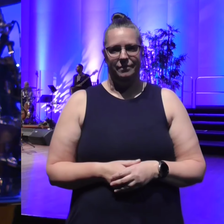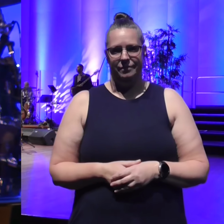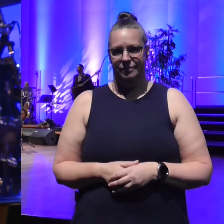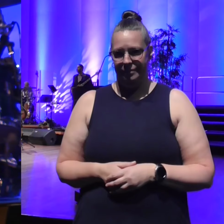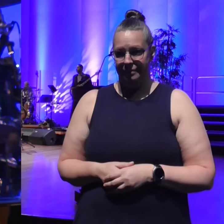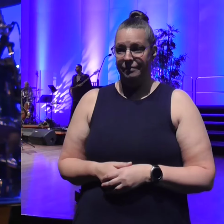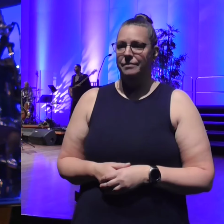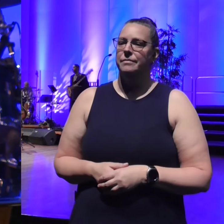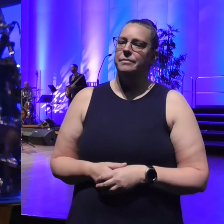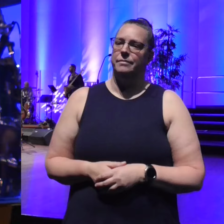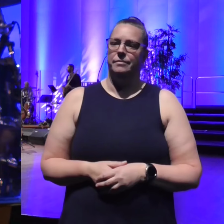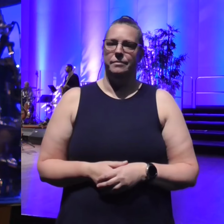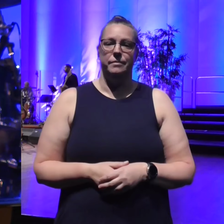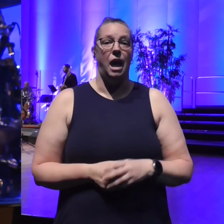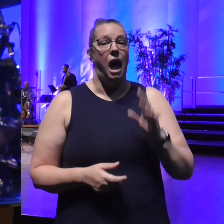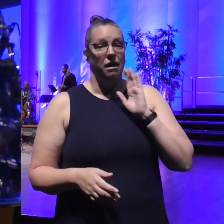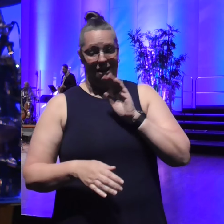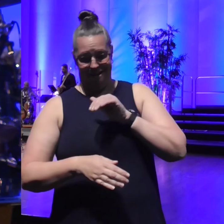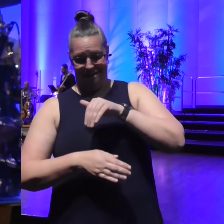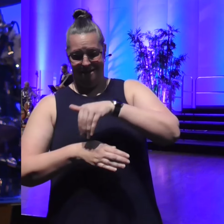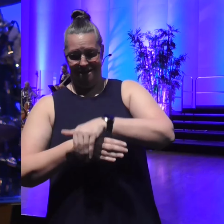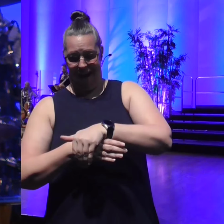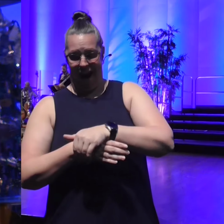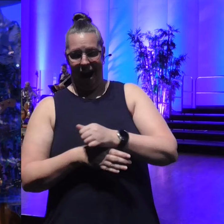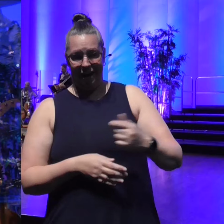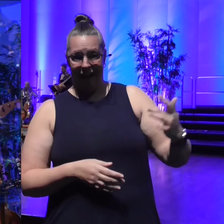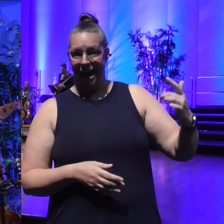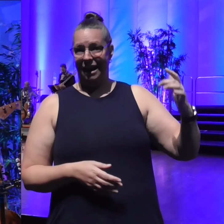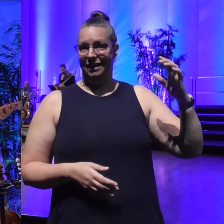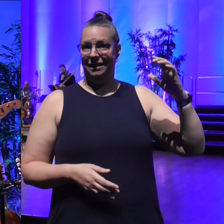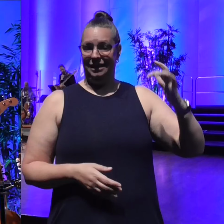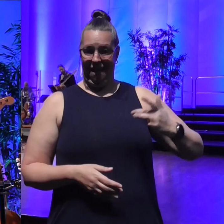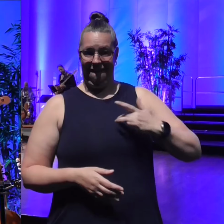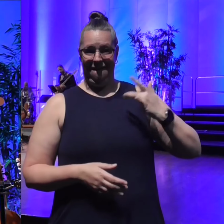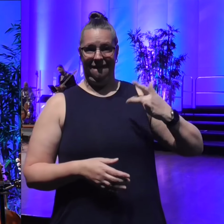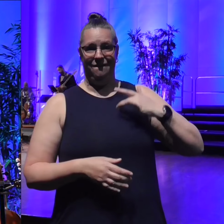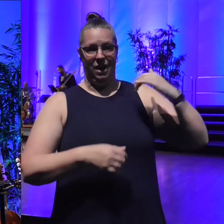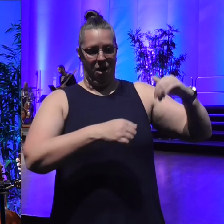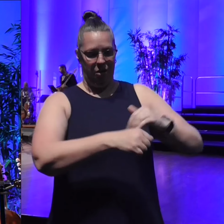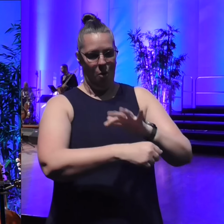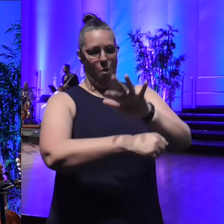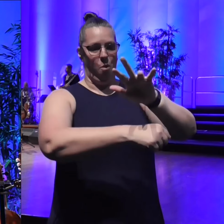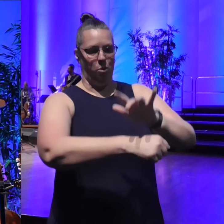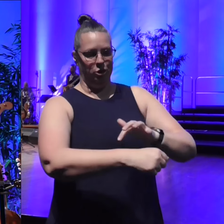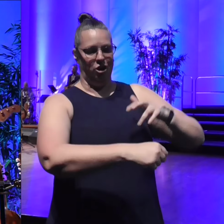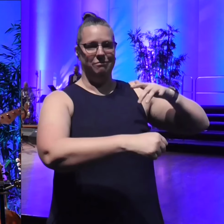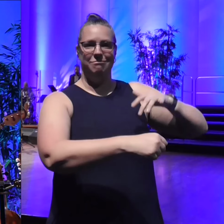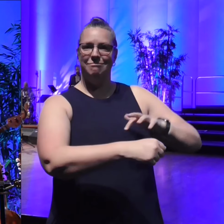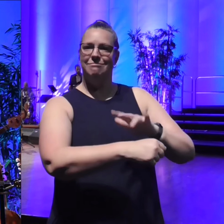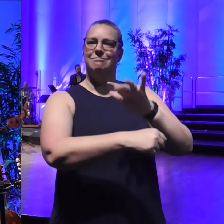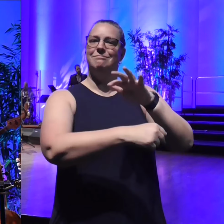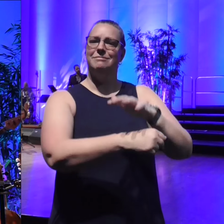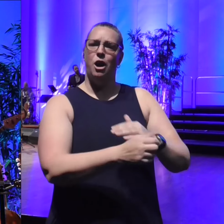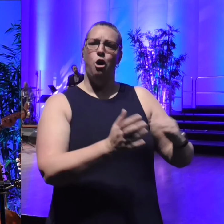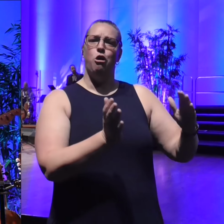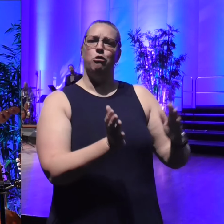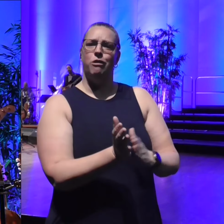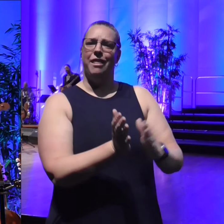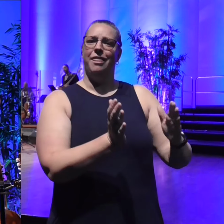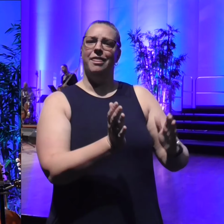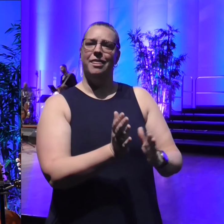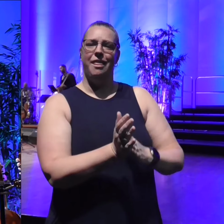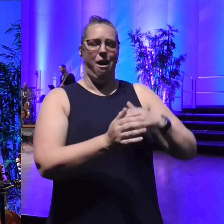At night I hear the rhythm of the ocean as it breaks on the